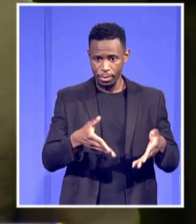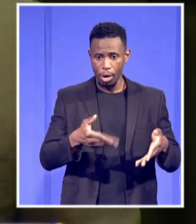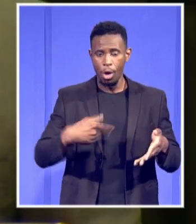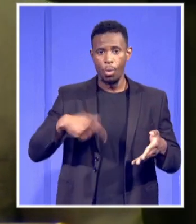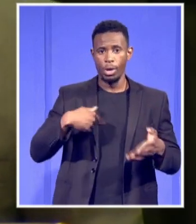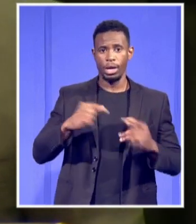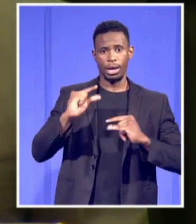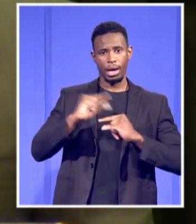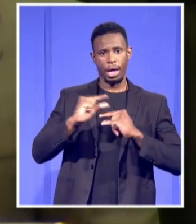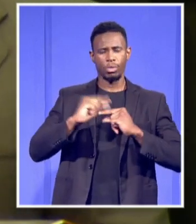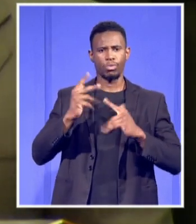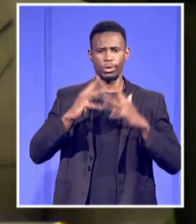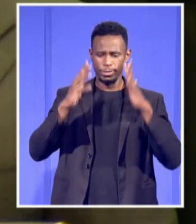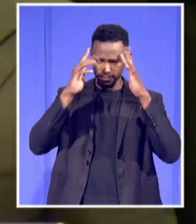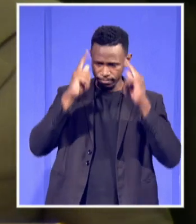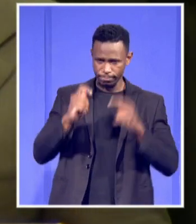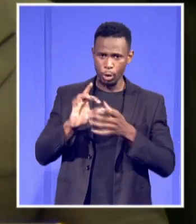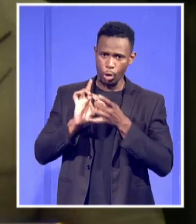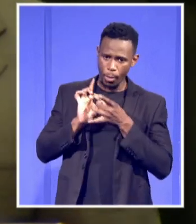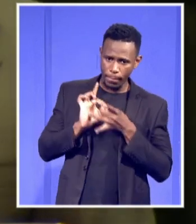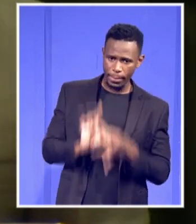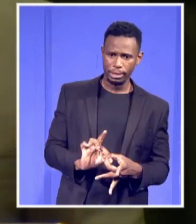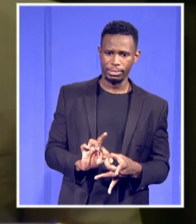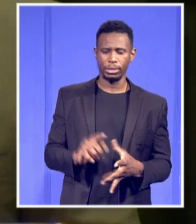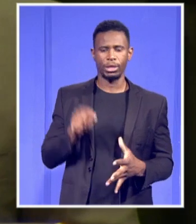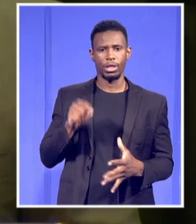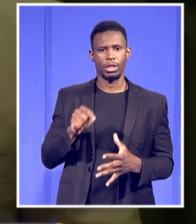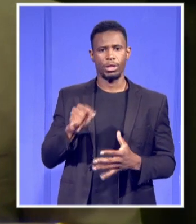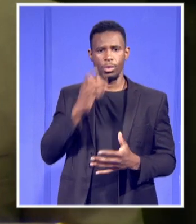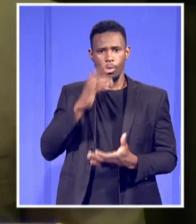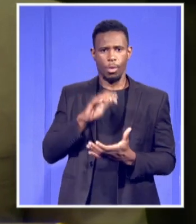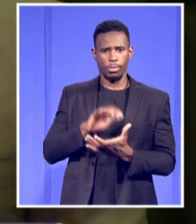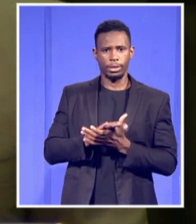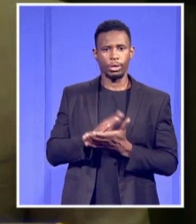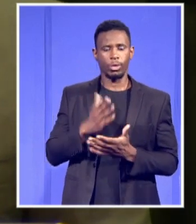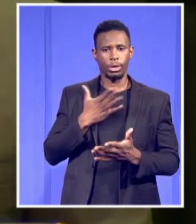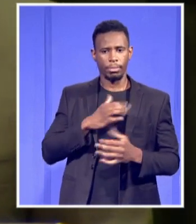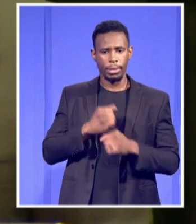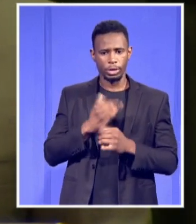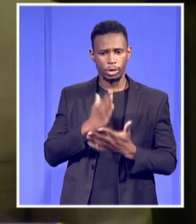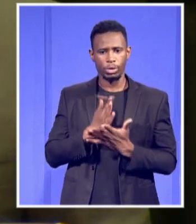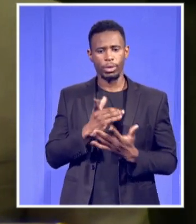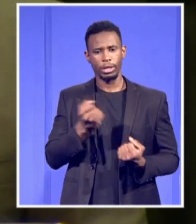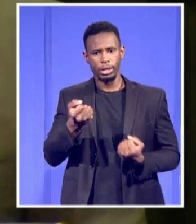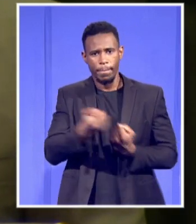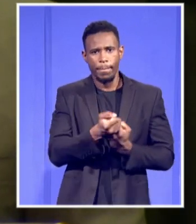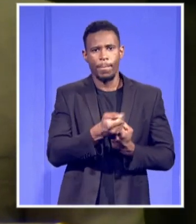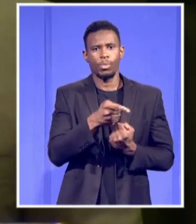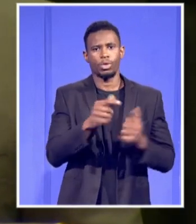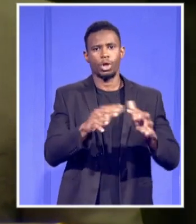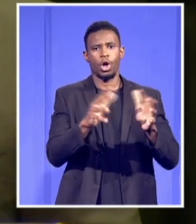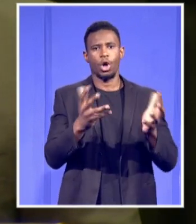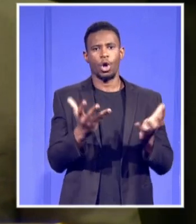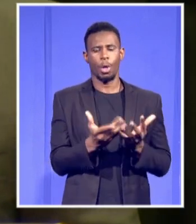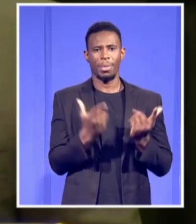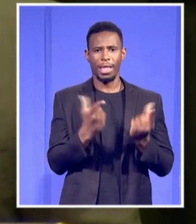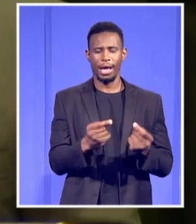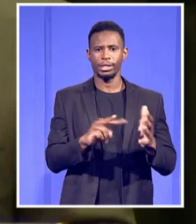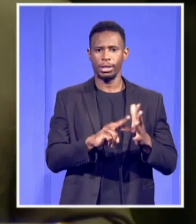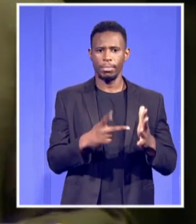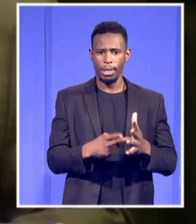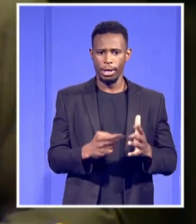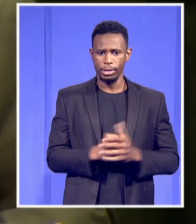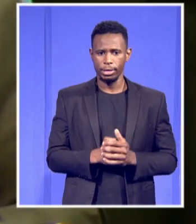resolution, which seeks to shape commitments and endorsement in support of the Global Action Plan framework.